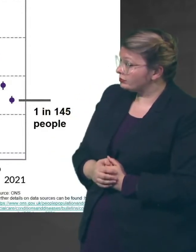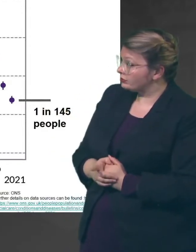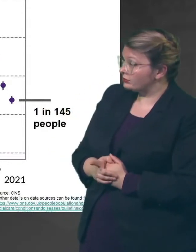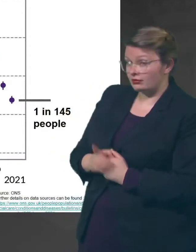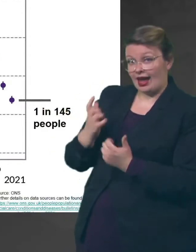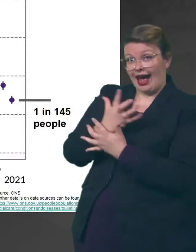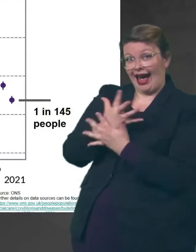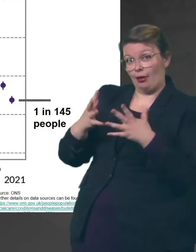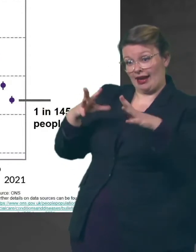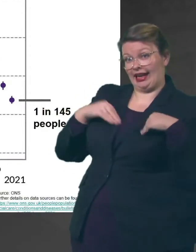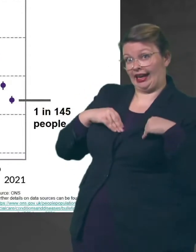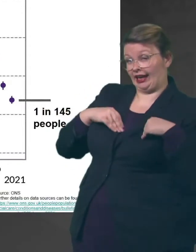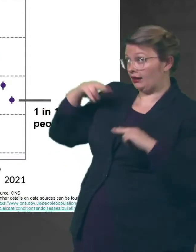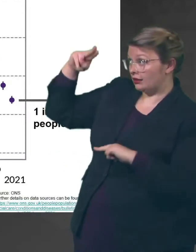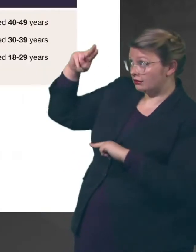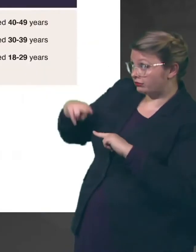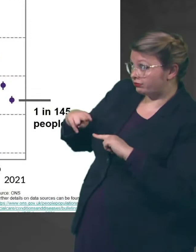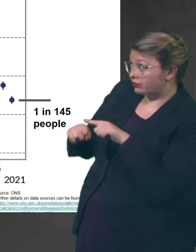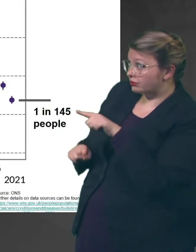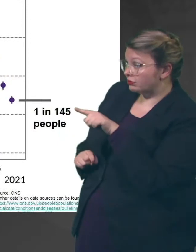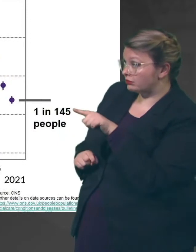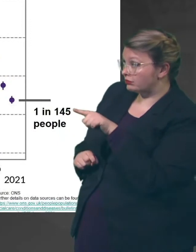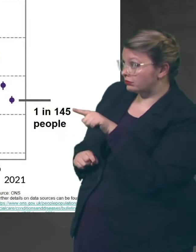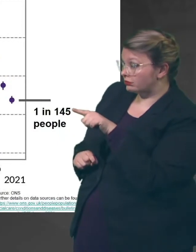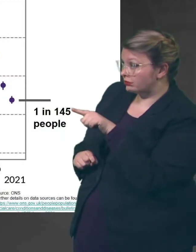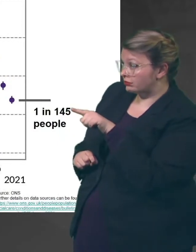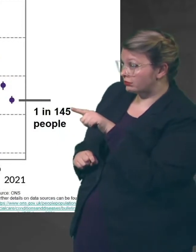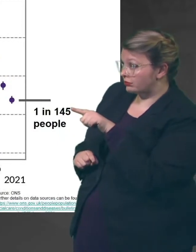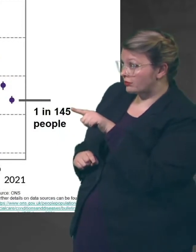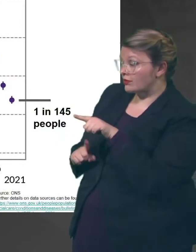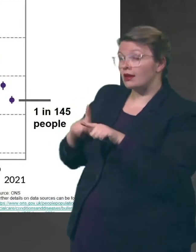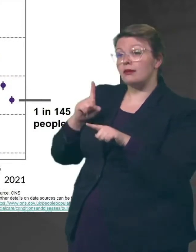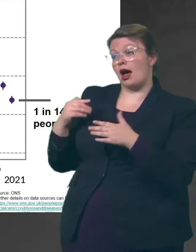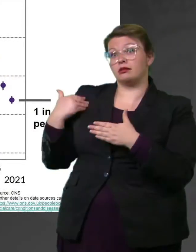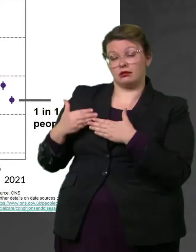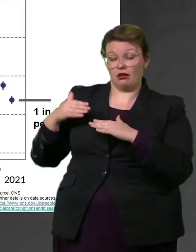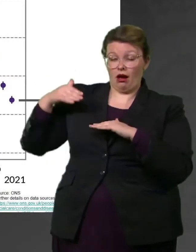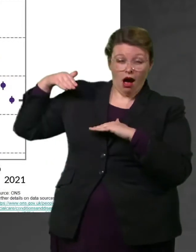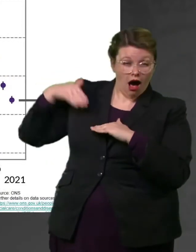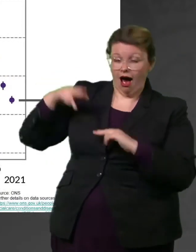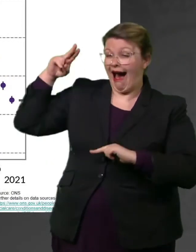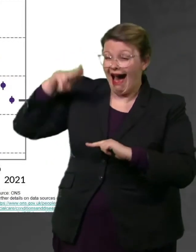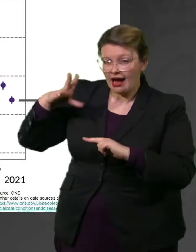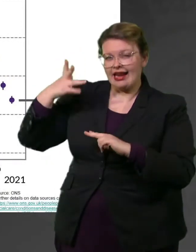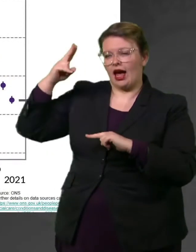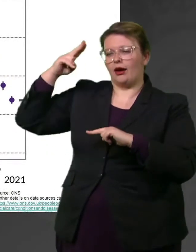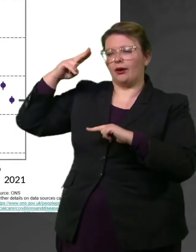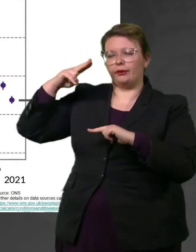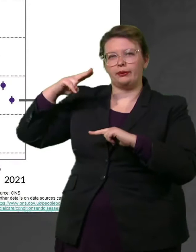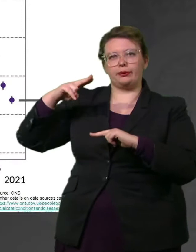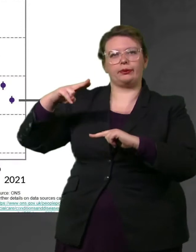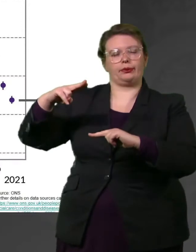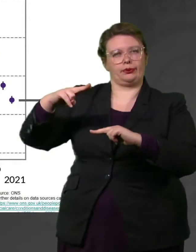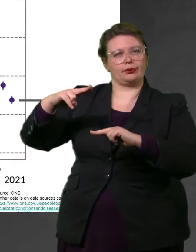that fall is slowing slightly. And this fact, and the fact that the pressure